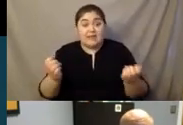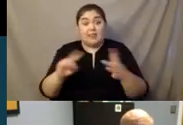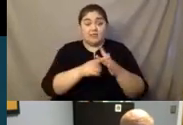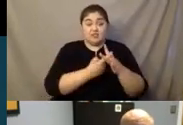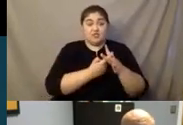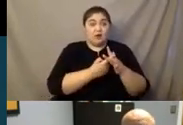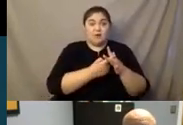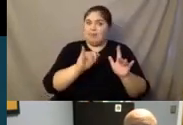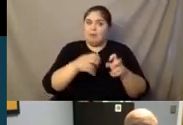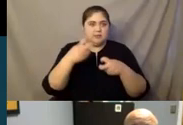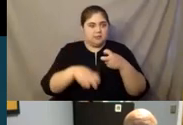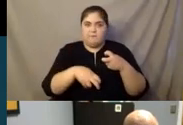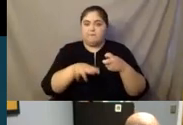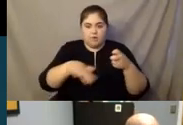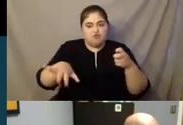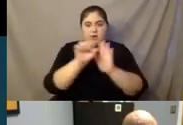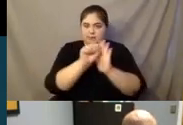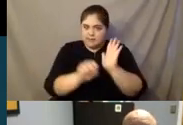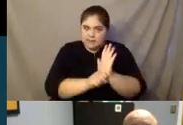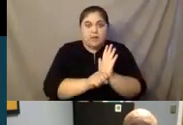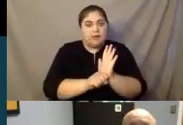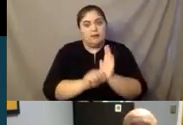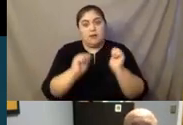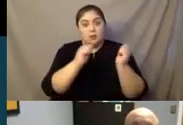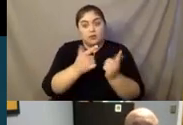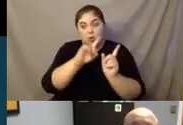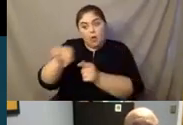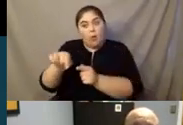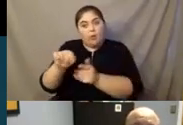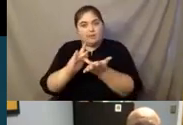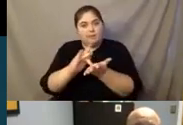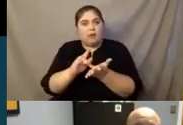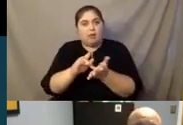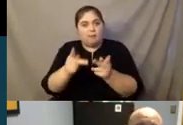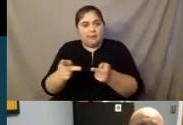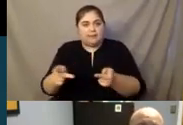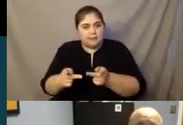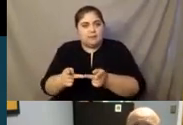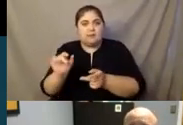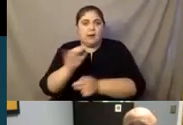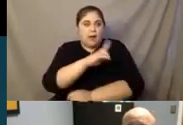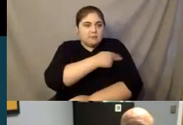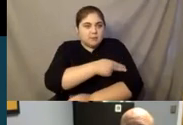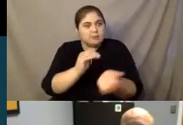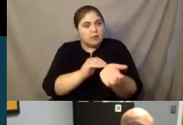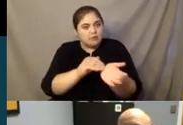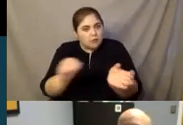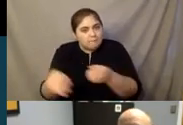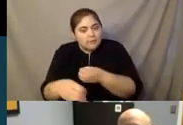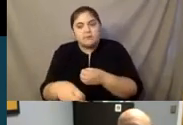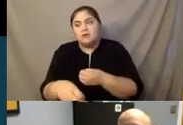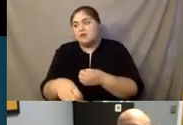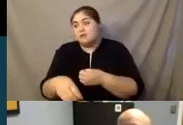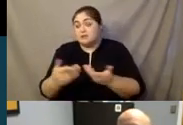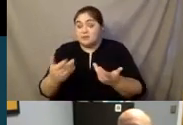difficulty across the state because it was all going to medical providers. There was an issue as whether our workers should